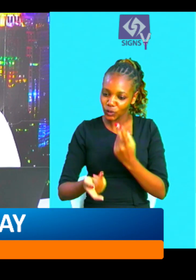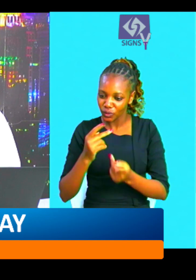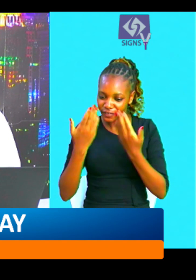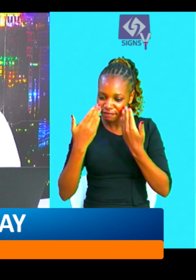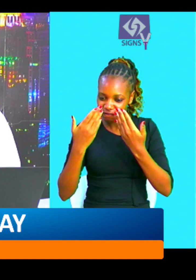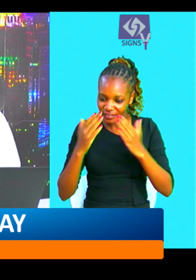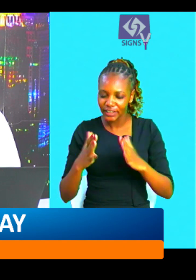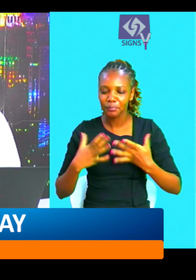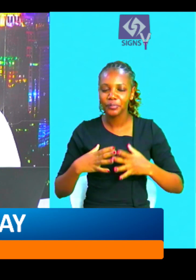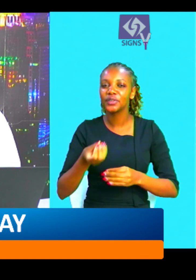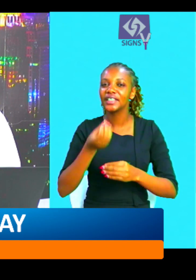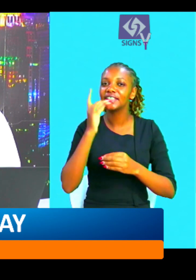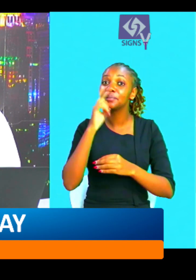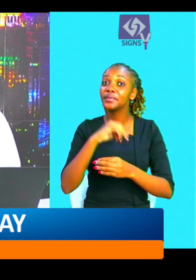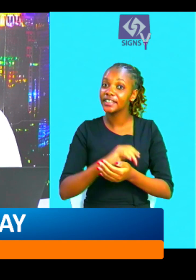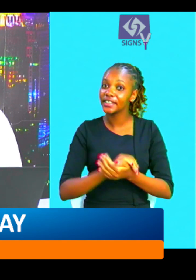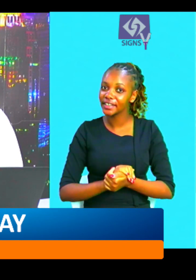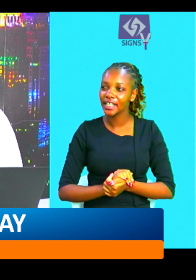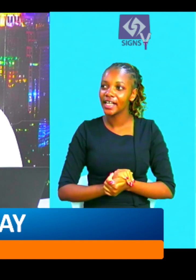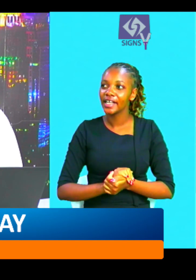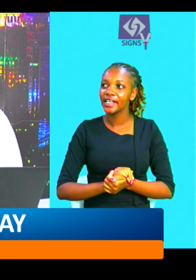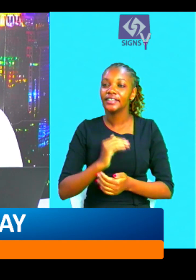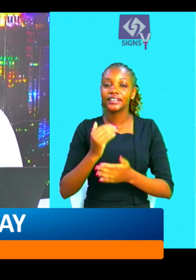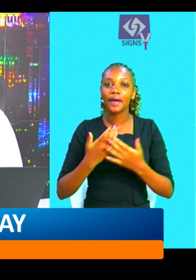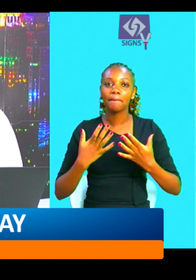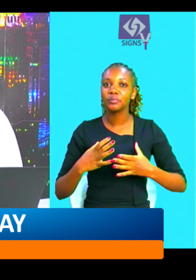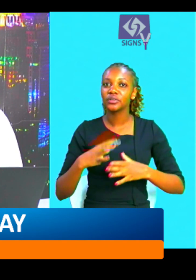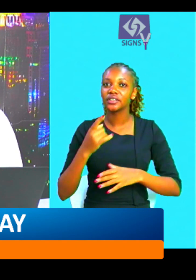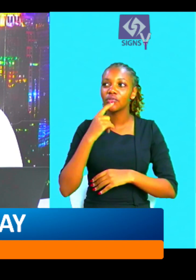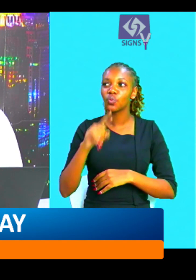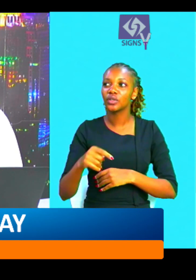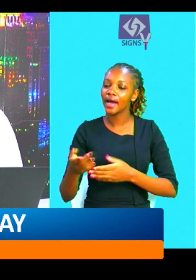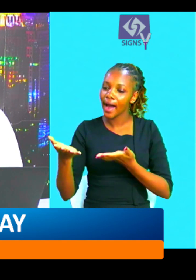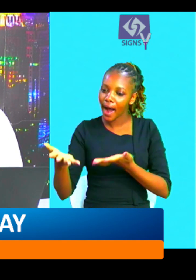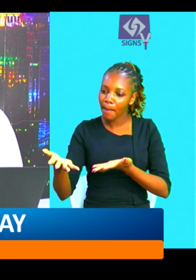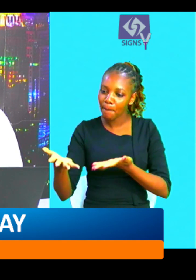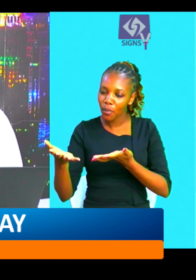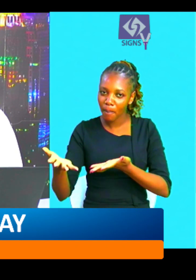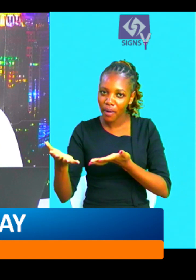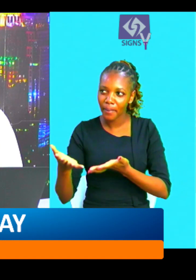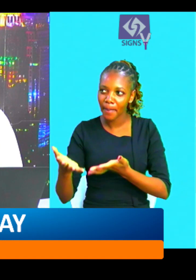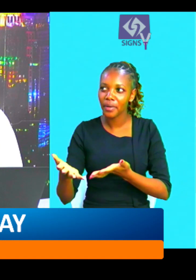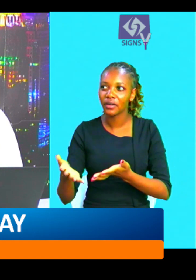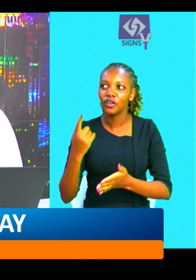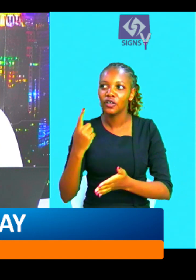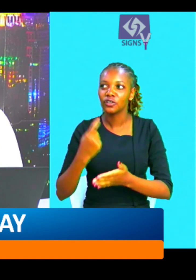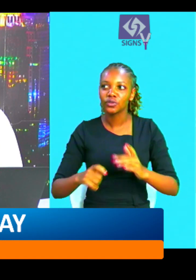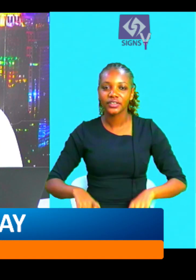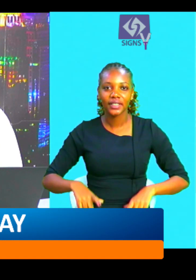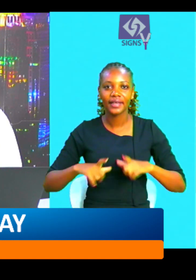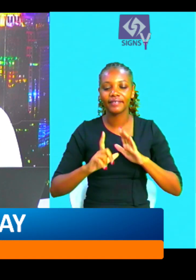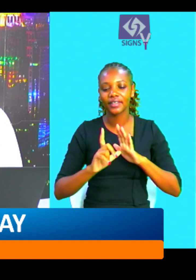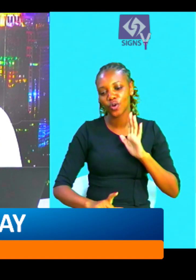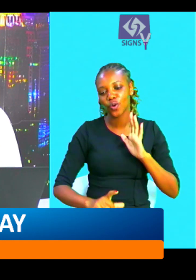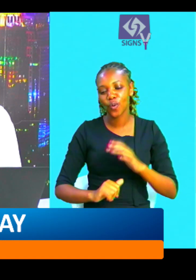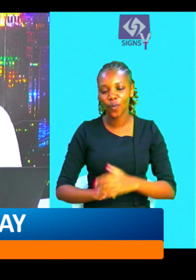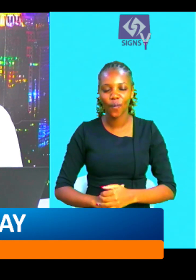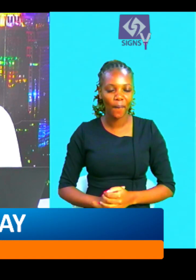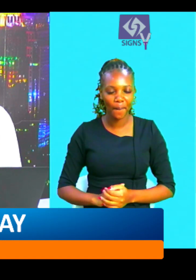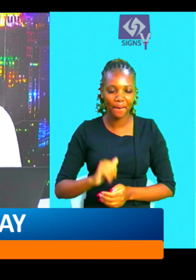At the Sagana State Lodge. First, let's start it on a witty point. The deputy president made true